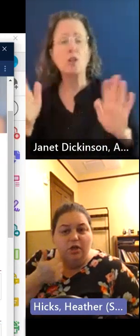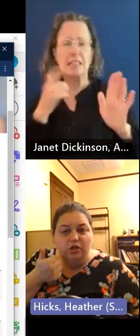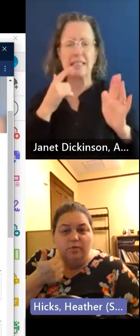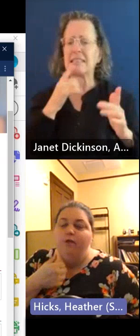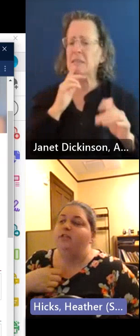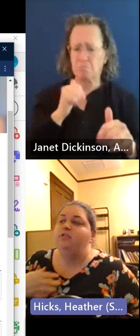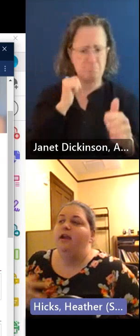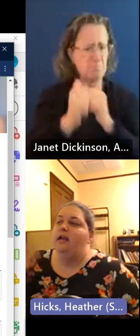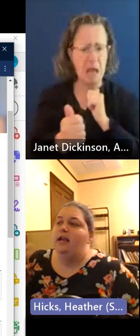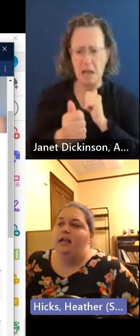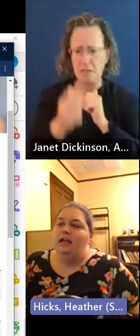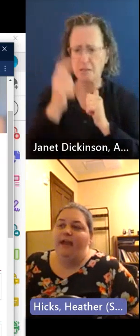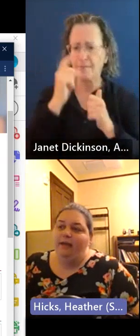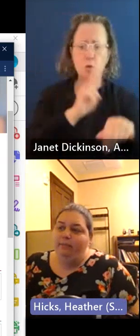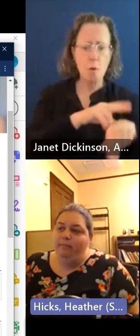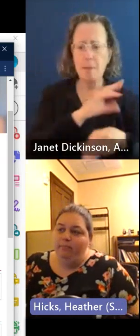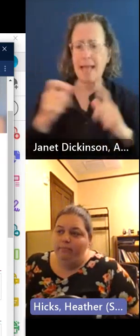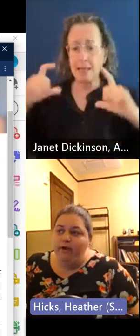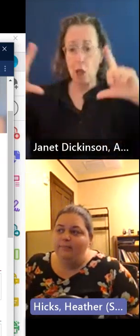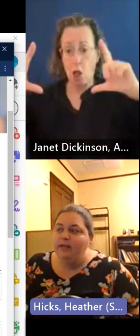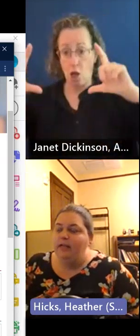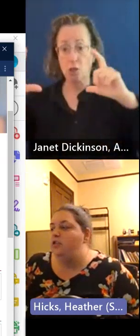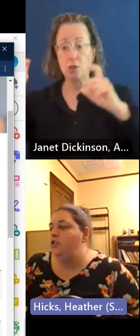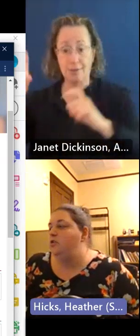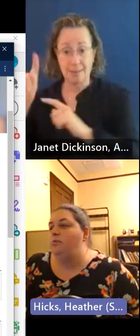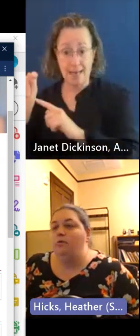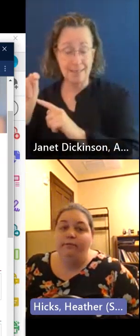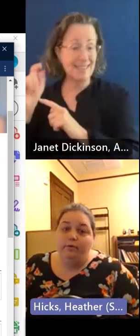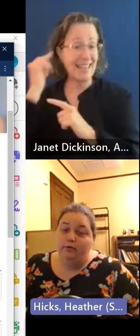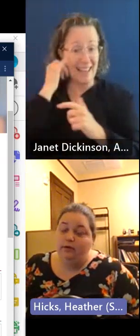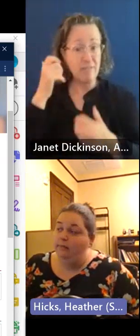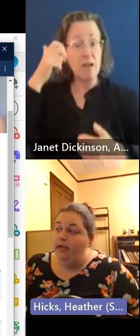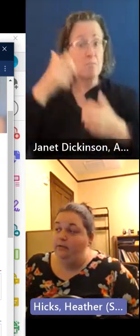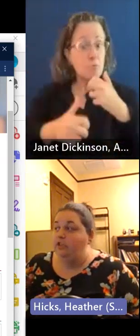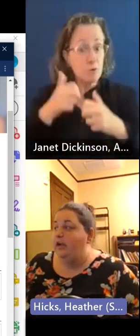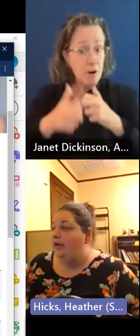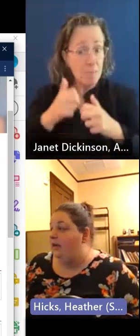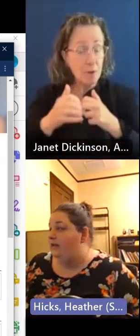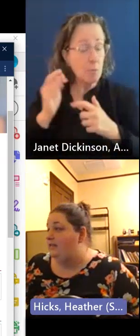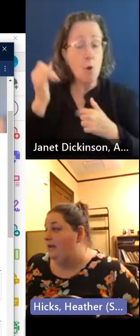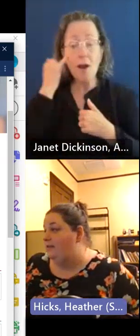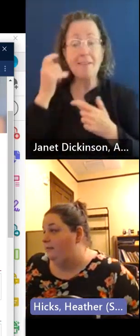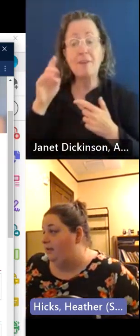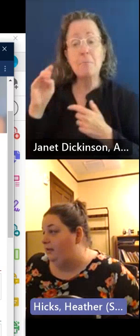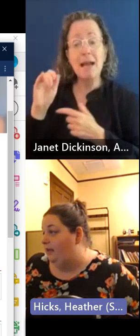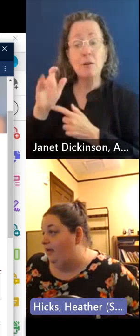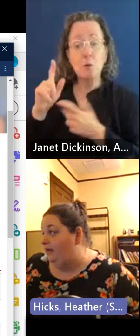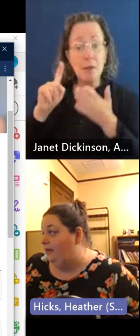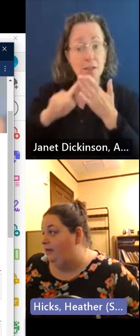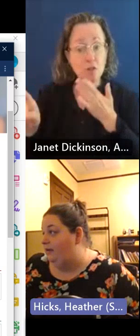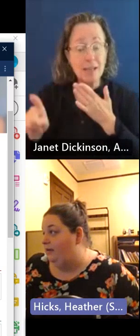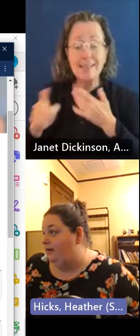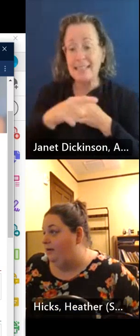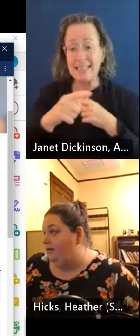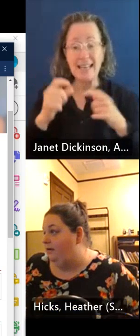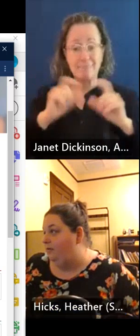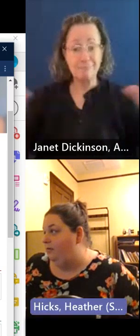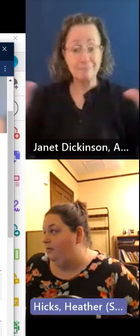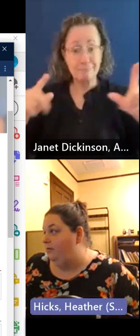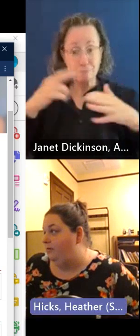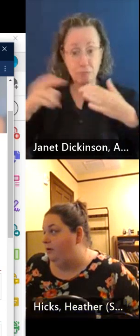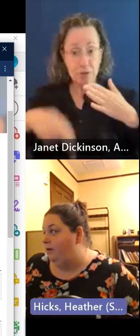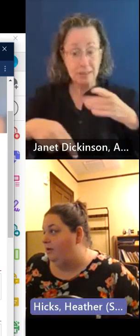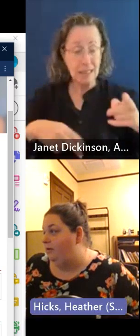text. So we know it's great. If it had brought up an issue, or if we were doing our manual check and it said something like,